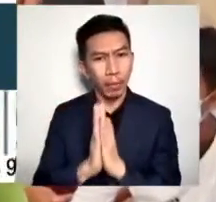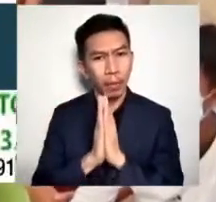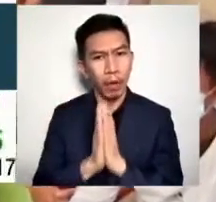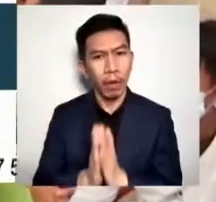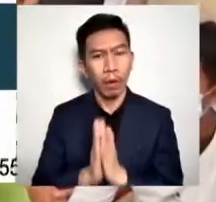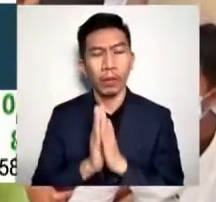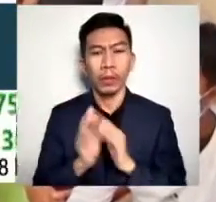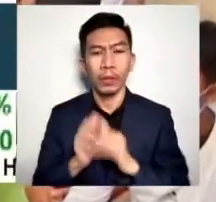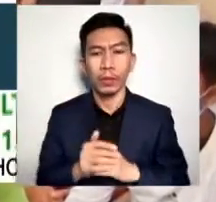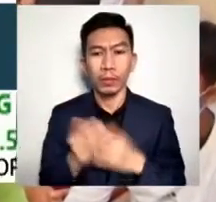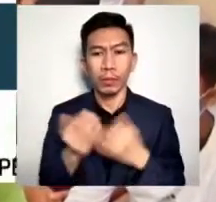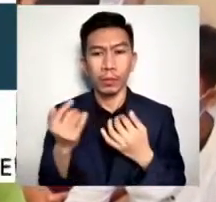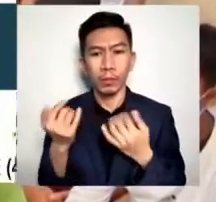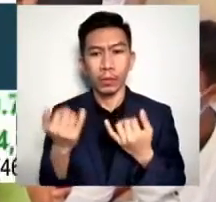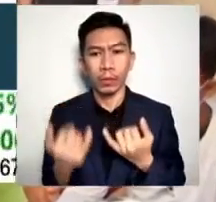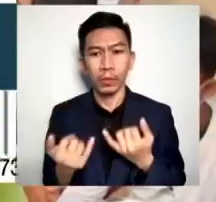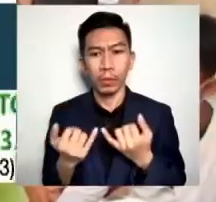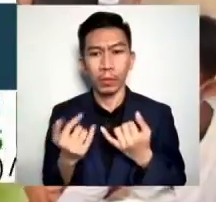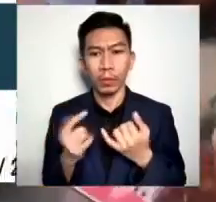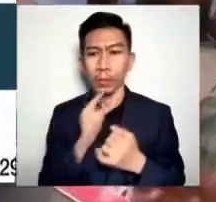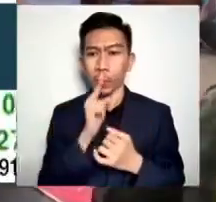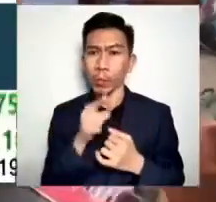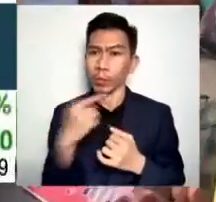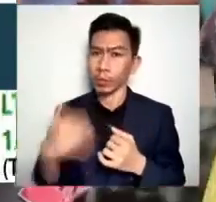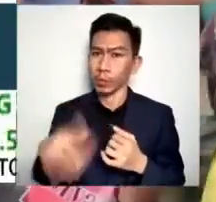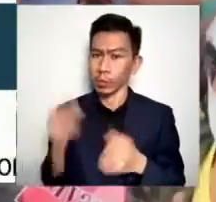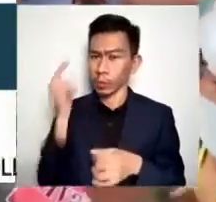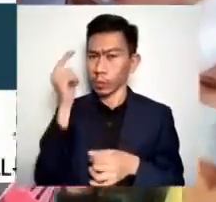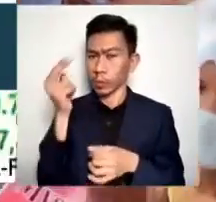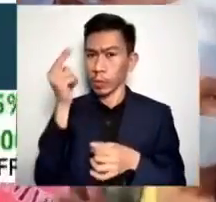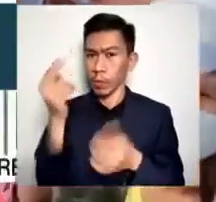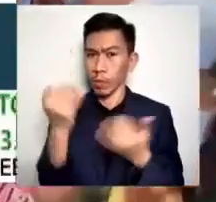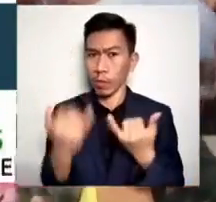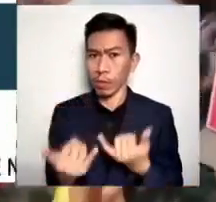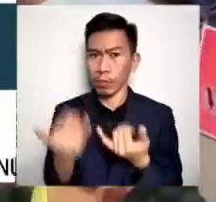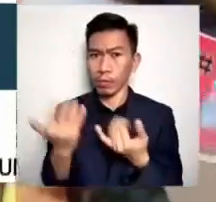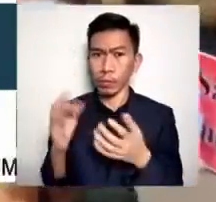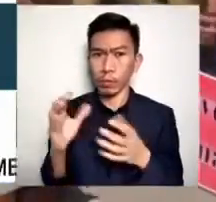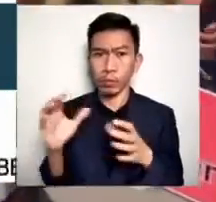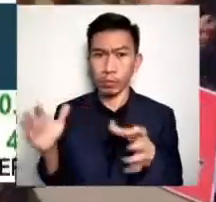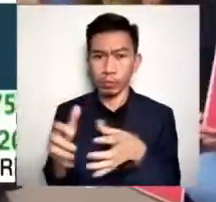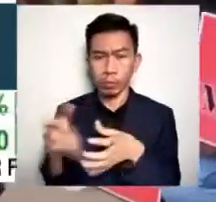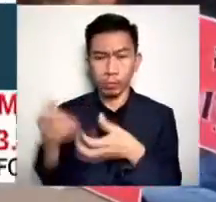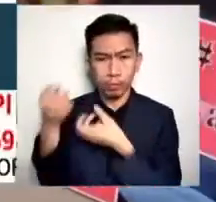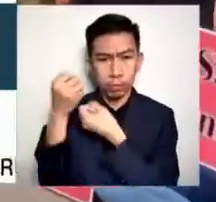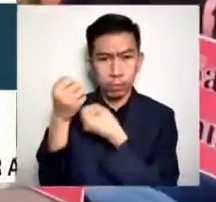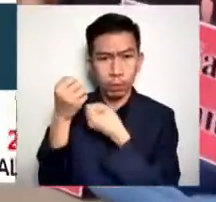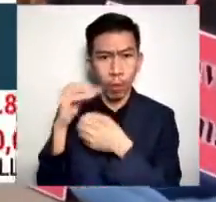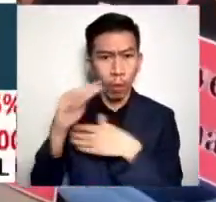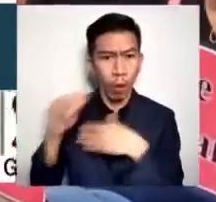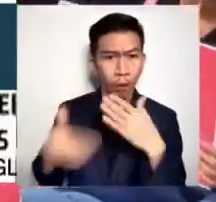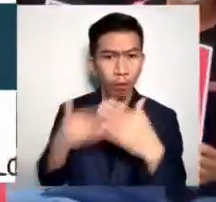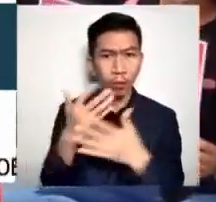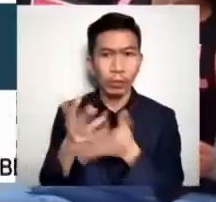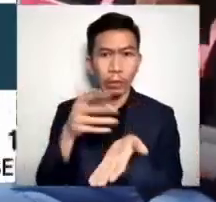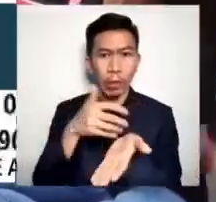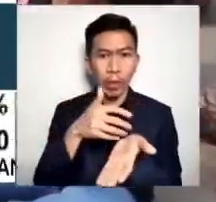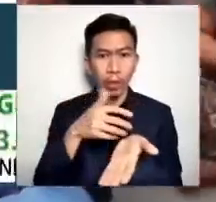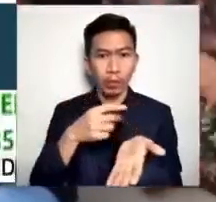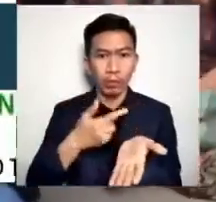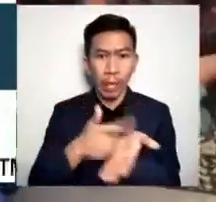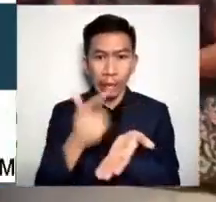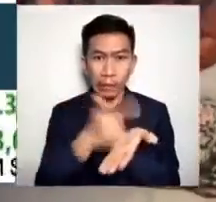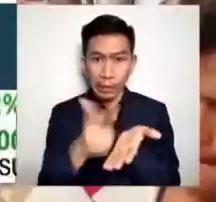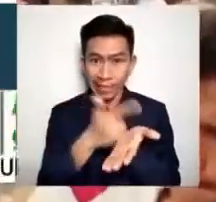is it's a remarkable day because today is a trash protest where everybody puts out the trash of their house from